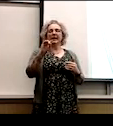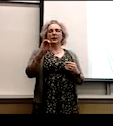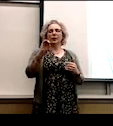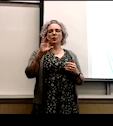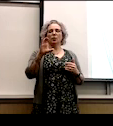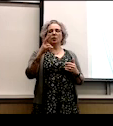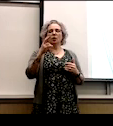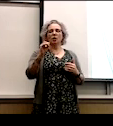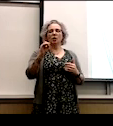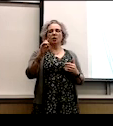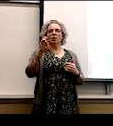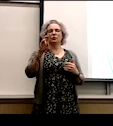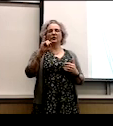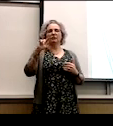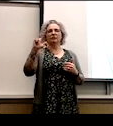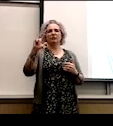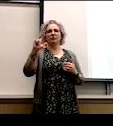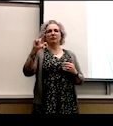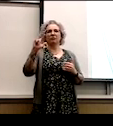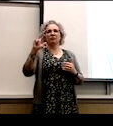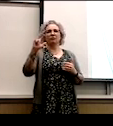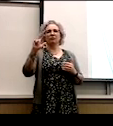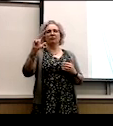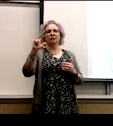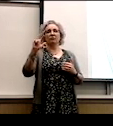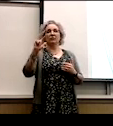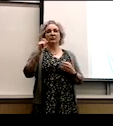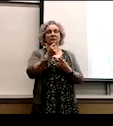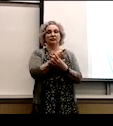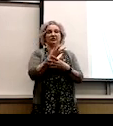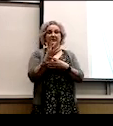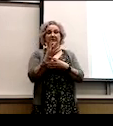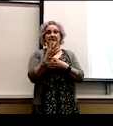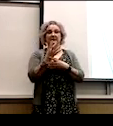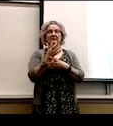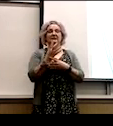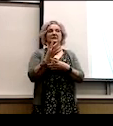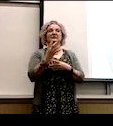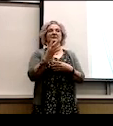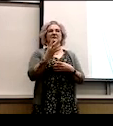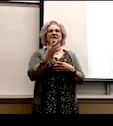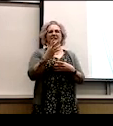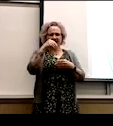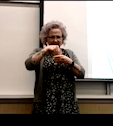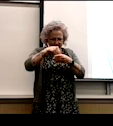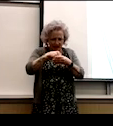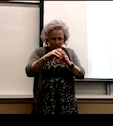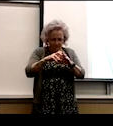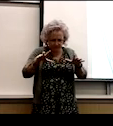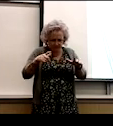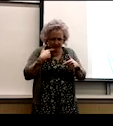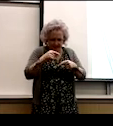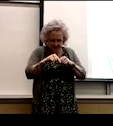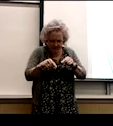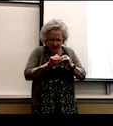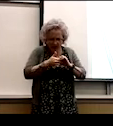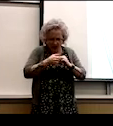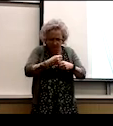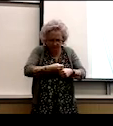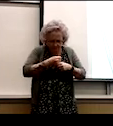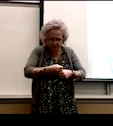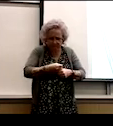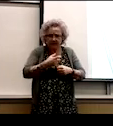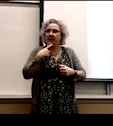affect the mitochondrium. So that's free radicals with the energy battery system of our cells. 10 genes on